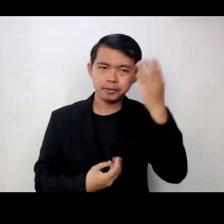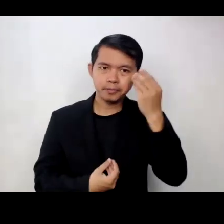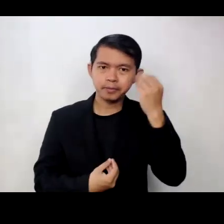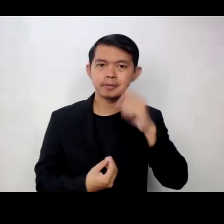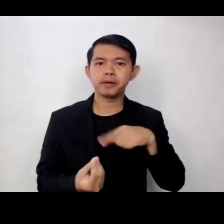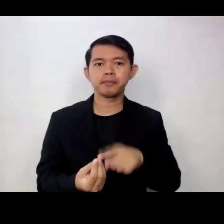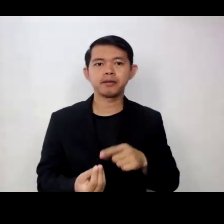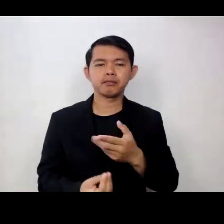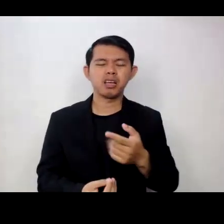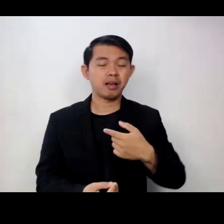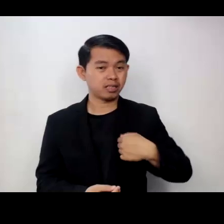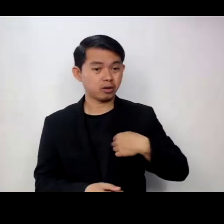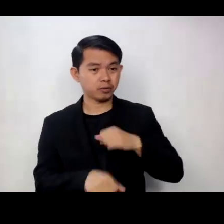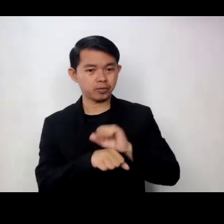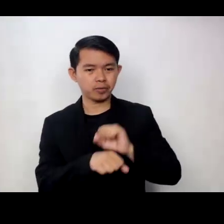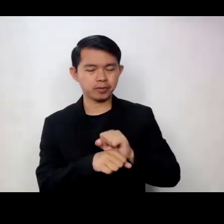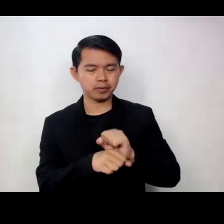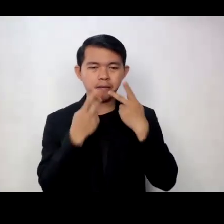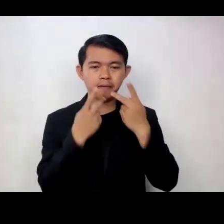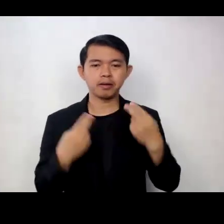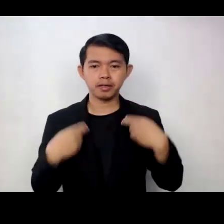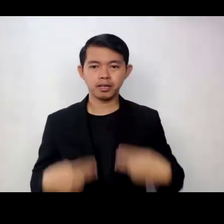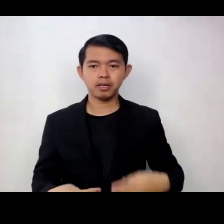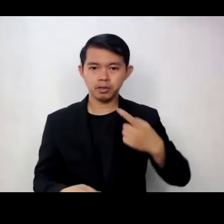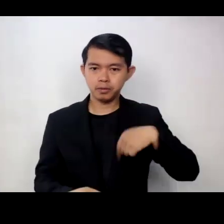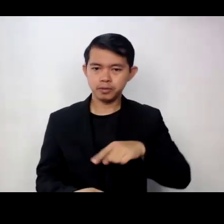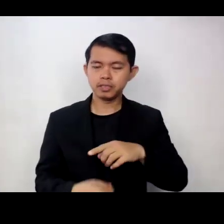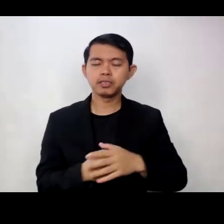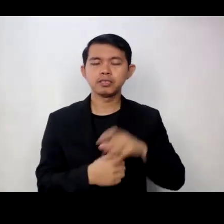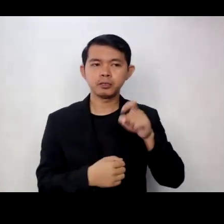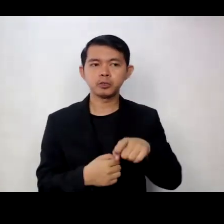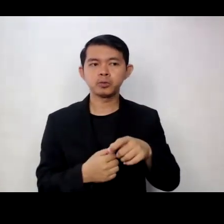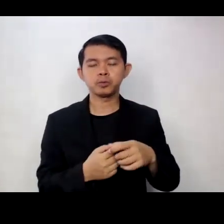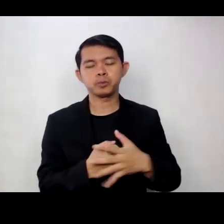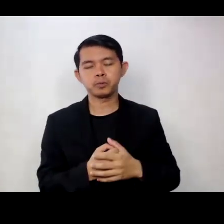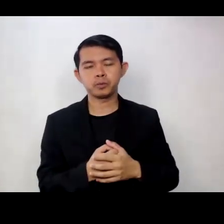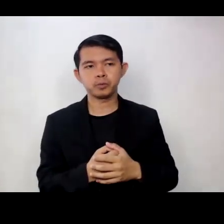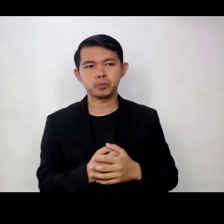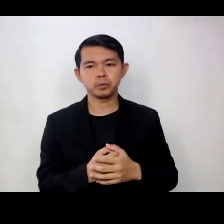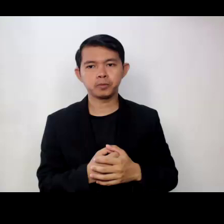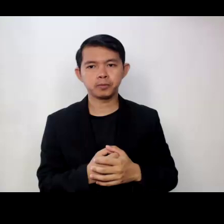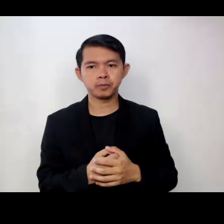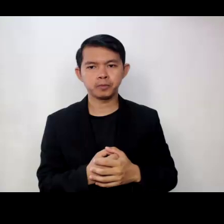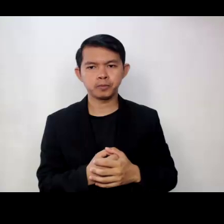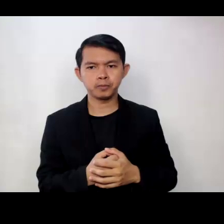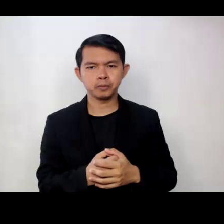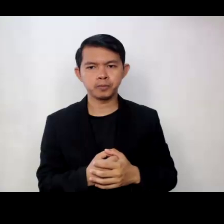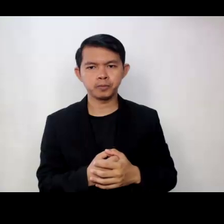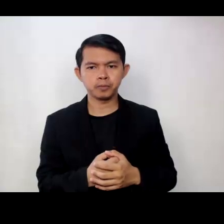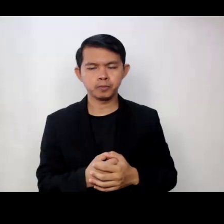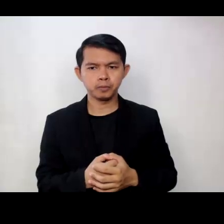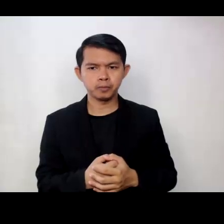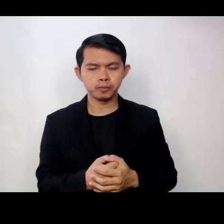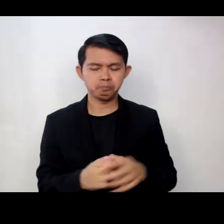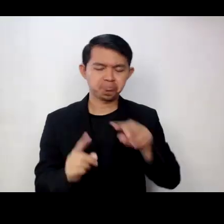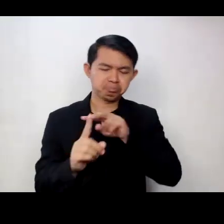work in public health, where we also have to contend with um, sort of, looking at